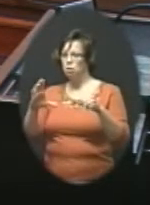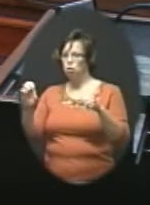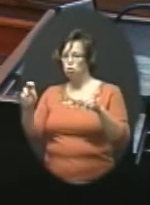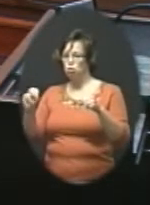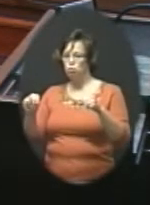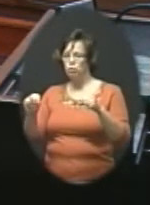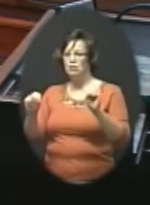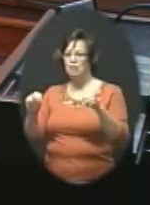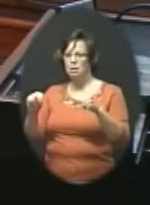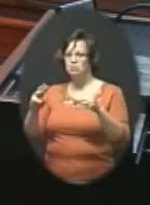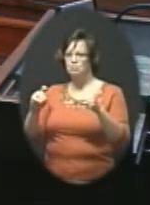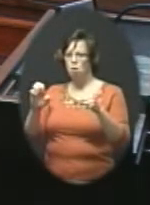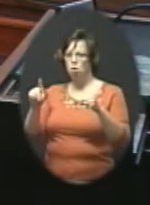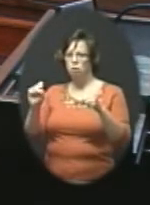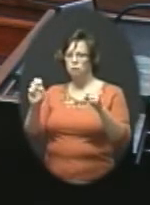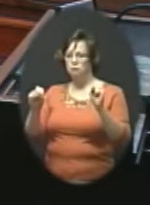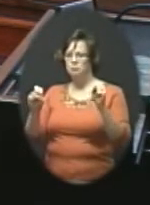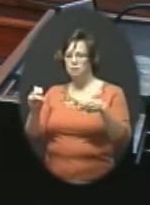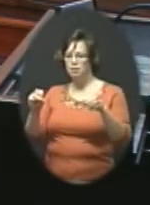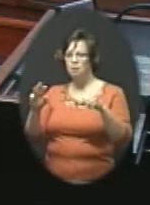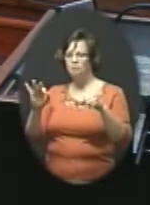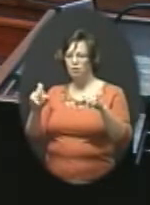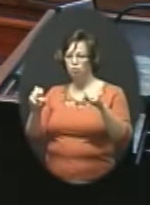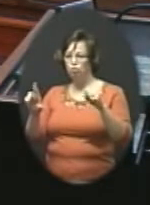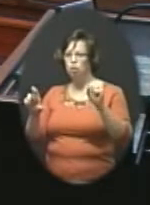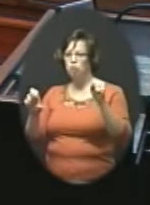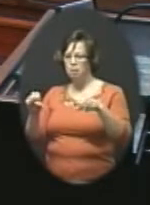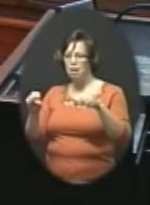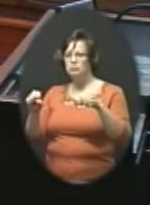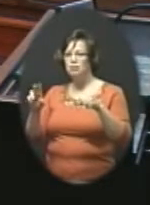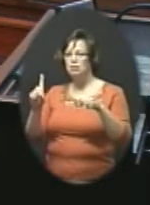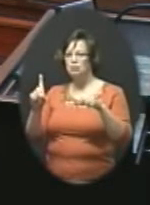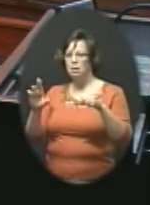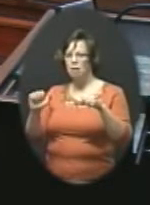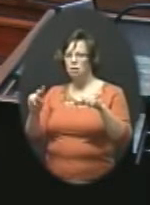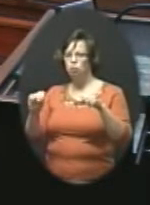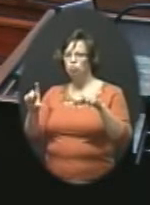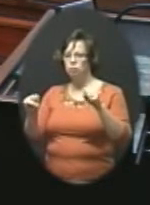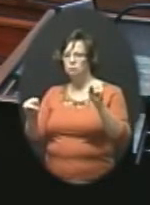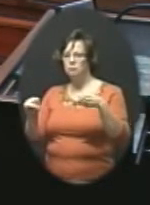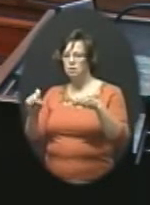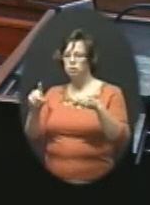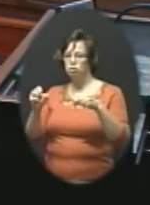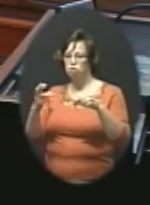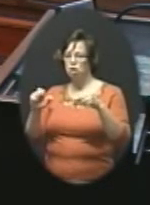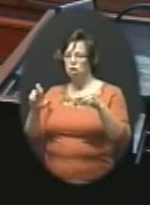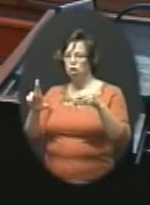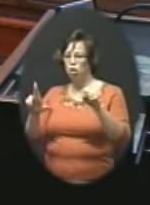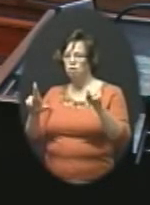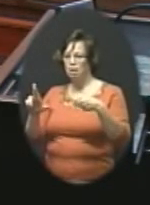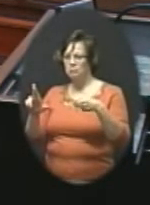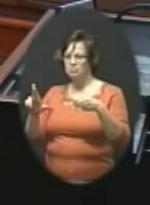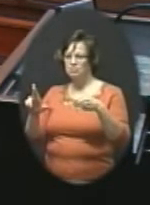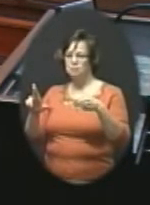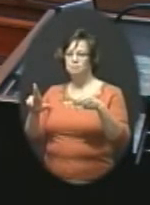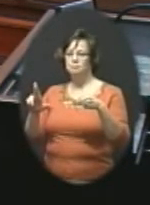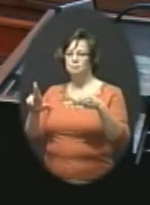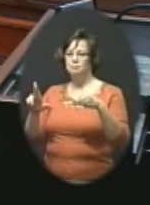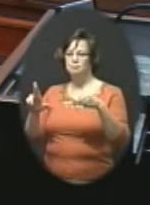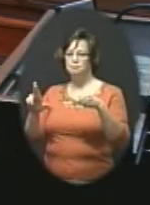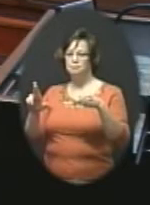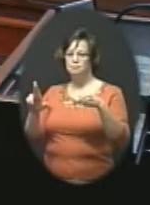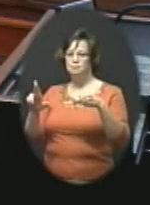McCune? Yes. Mrs. Martin? Yes. Mrs. Felter? Yes. Dr. Daniels? Yes. Mr. Scheer? Yes.